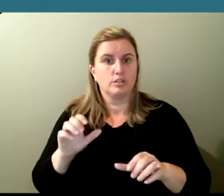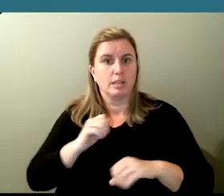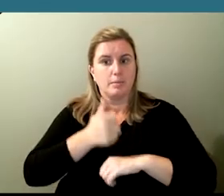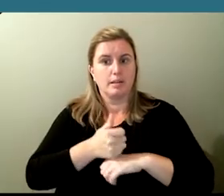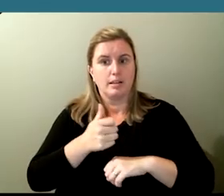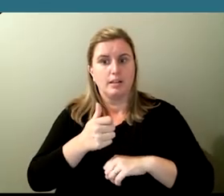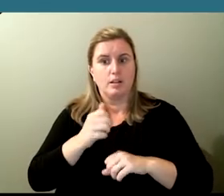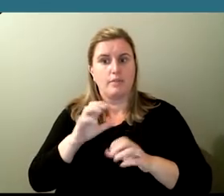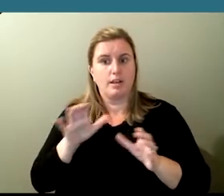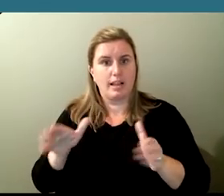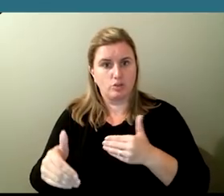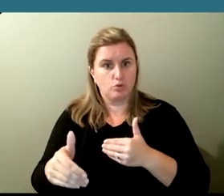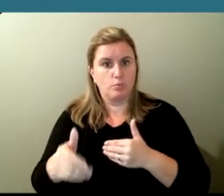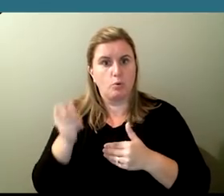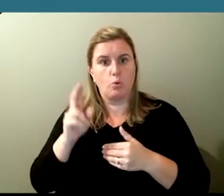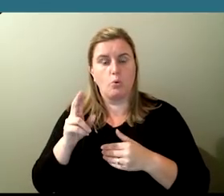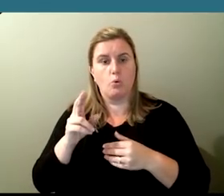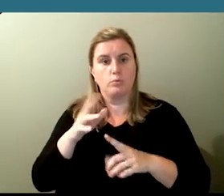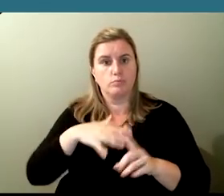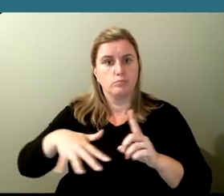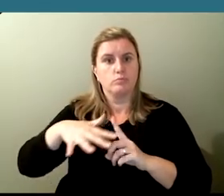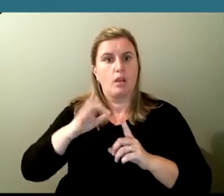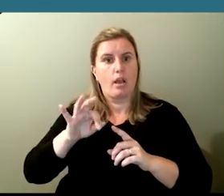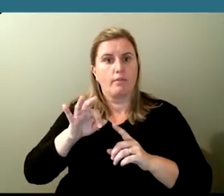of a classroom or in the context of the classroom routine,